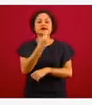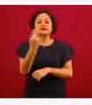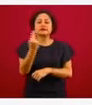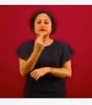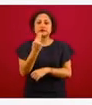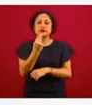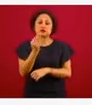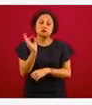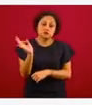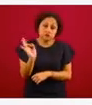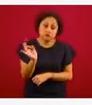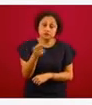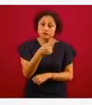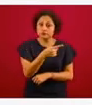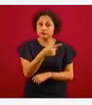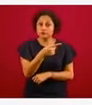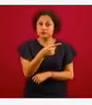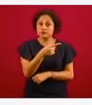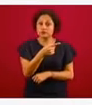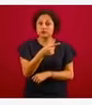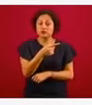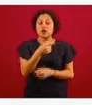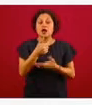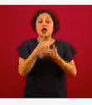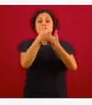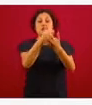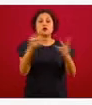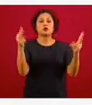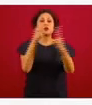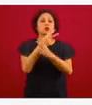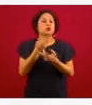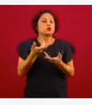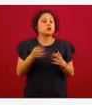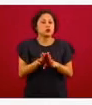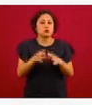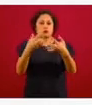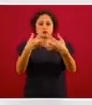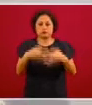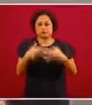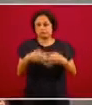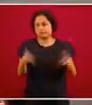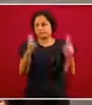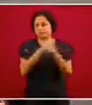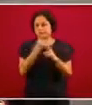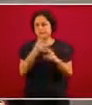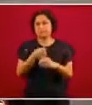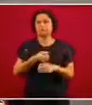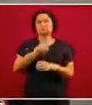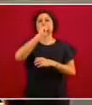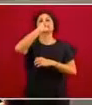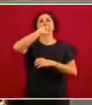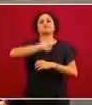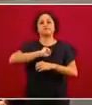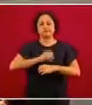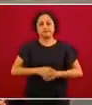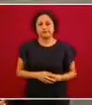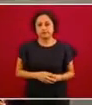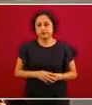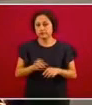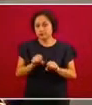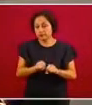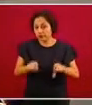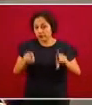Here we have the distribution of the clinical state of these suspect and confirmed cases. Some of them